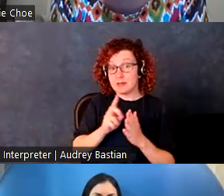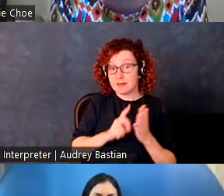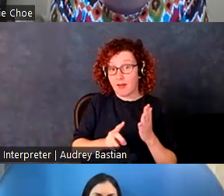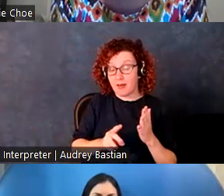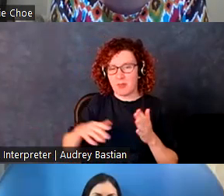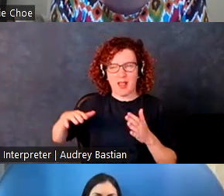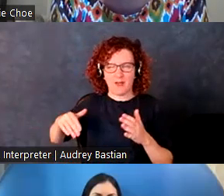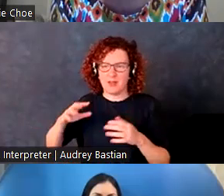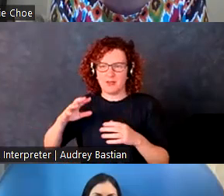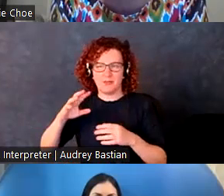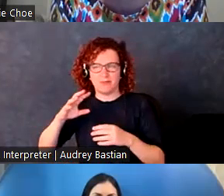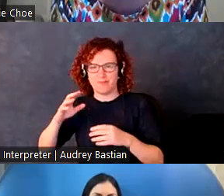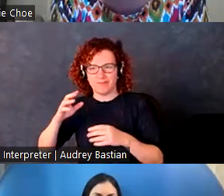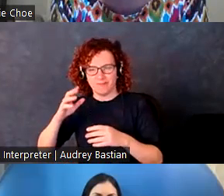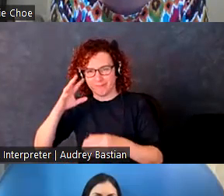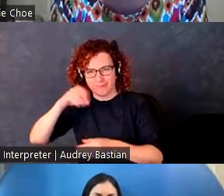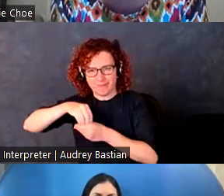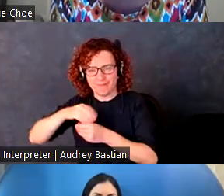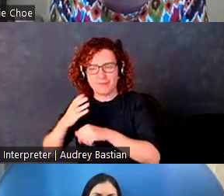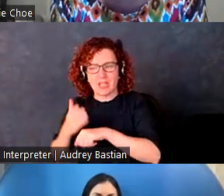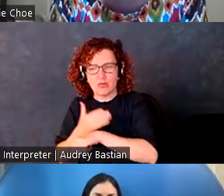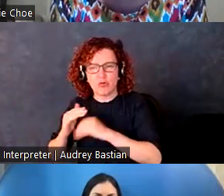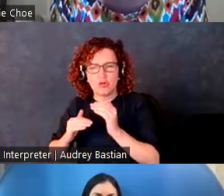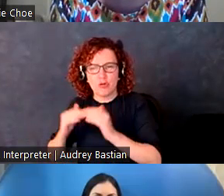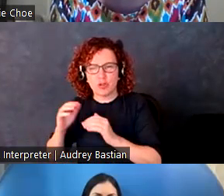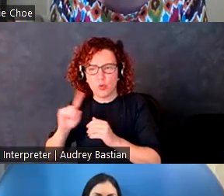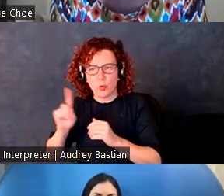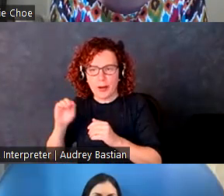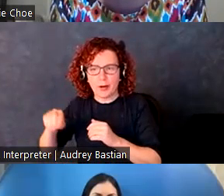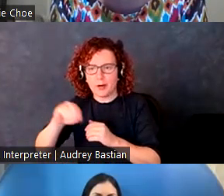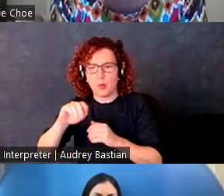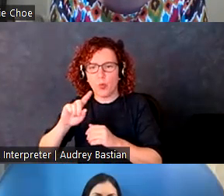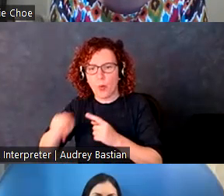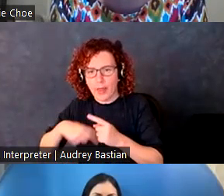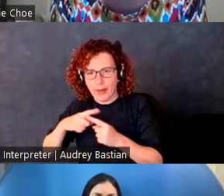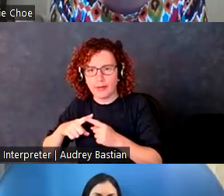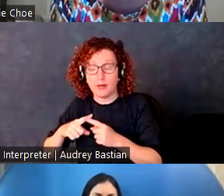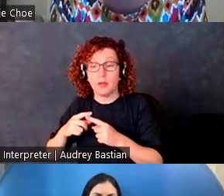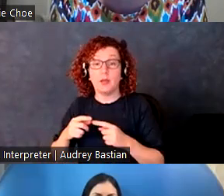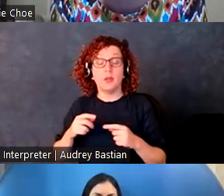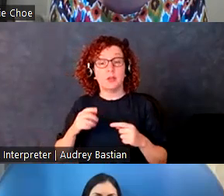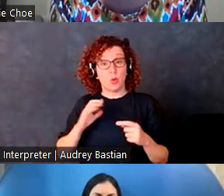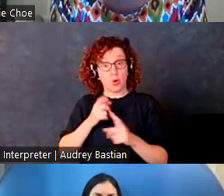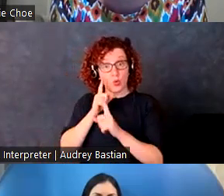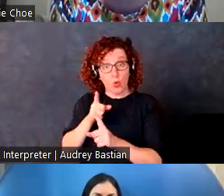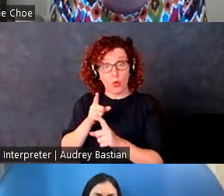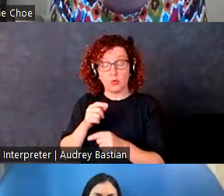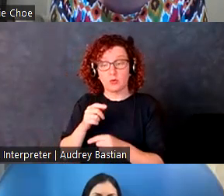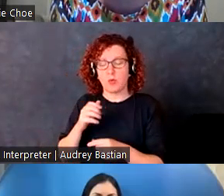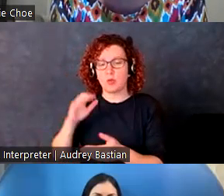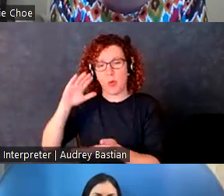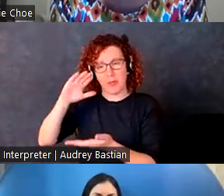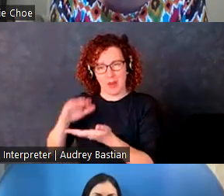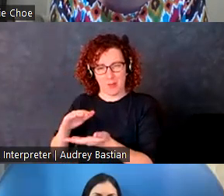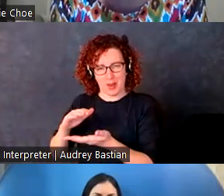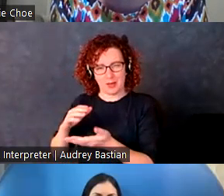phase our construction projects, we balance trying to minimize inconveniences to our